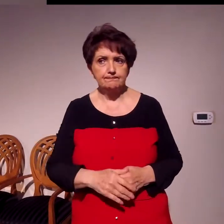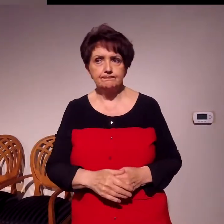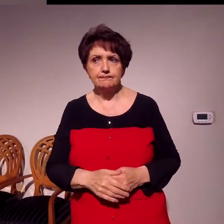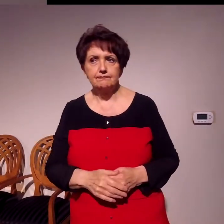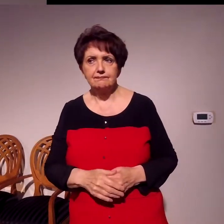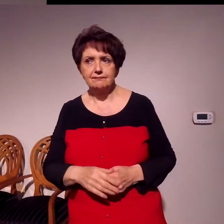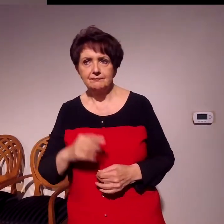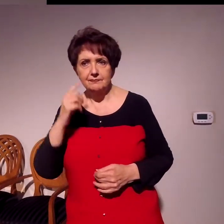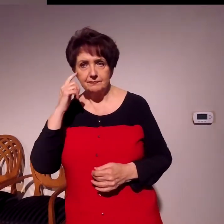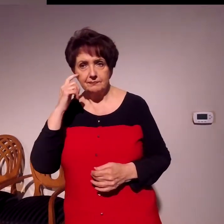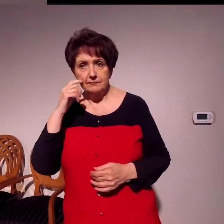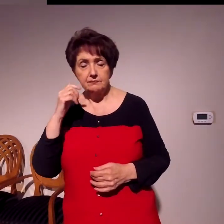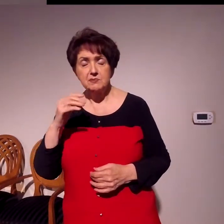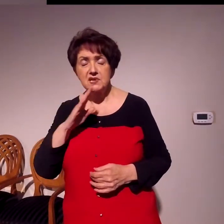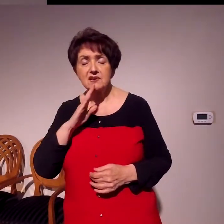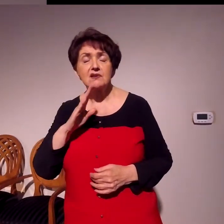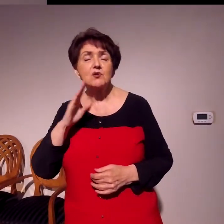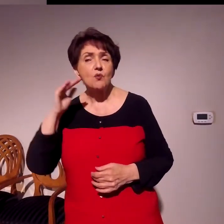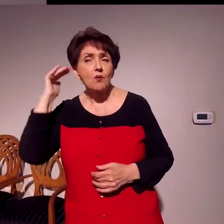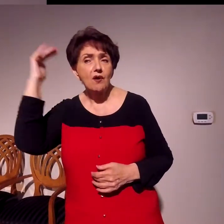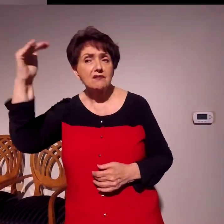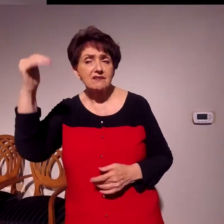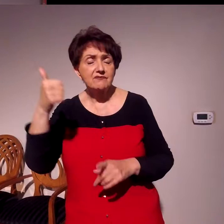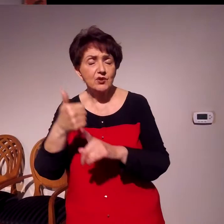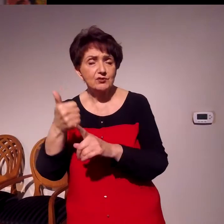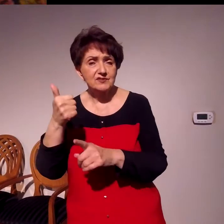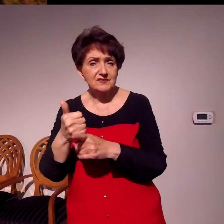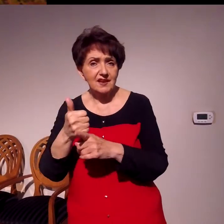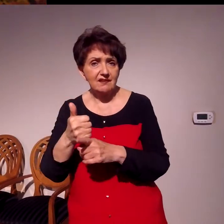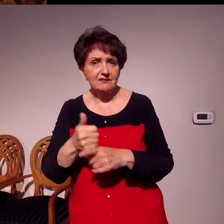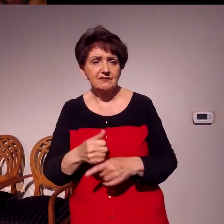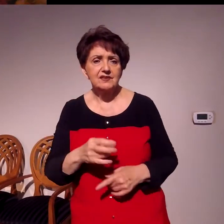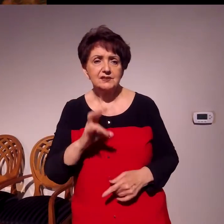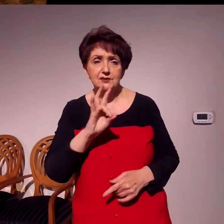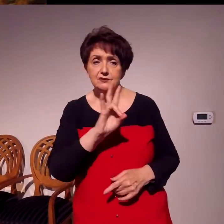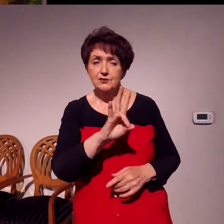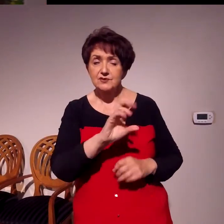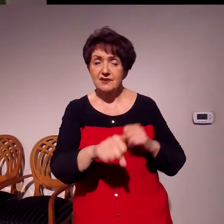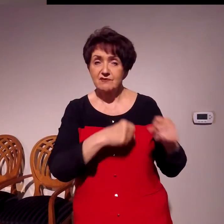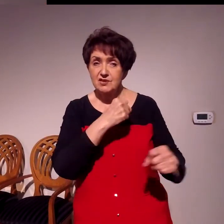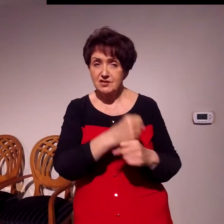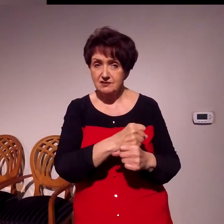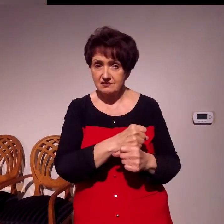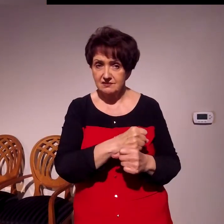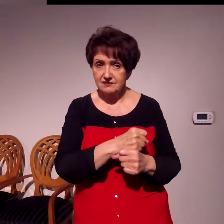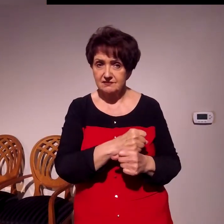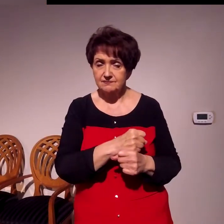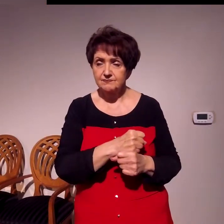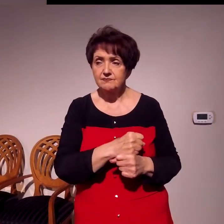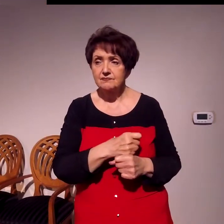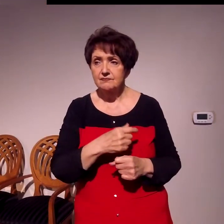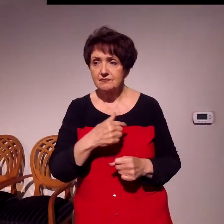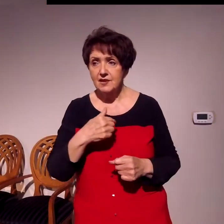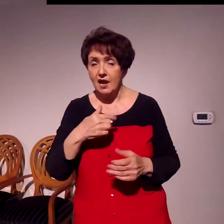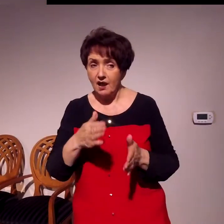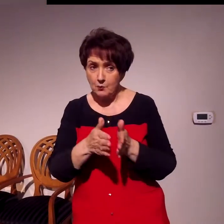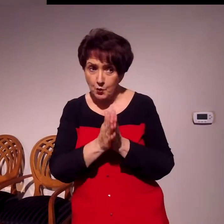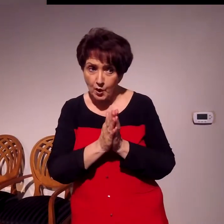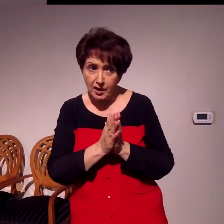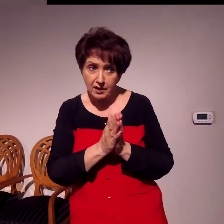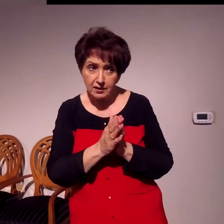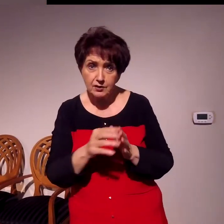right? Being a grown-up for ourselves. So 7 years, I pray that it does not take you so